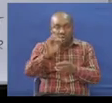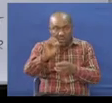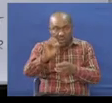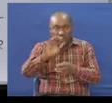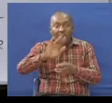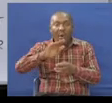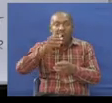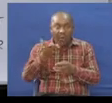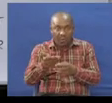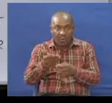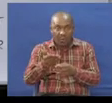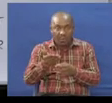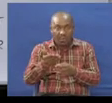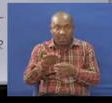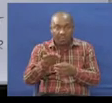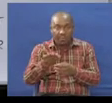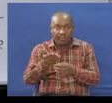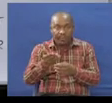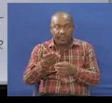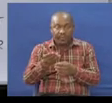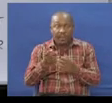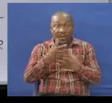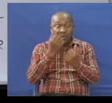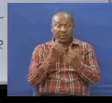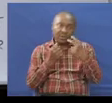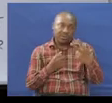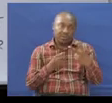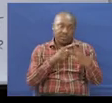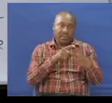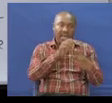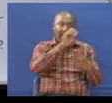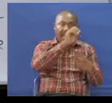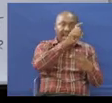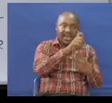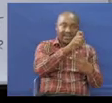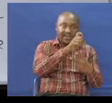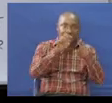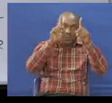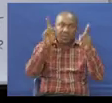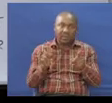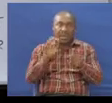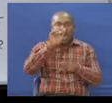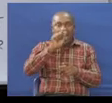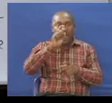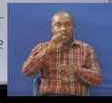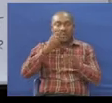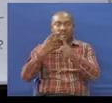or what? There are two numbers here. We have x and we have ax plus b. Either x is equal to 0